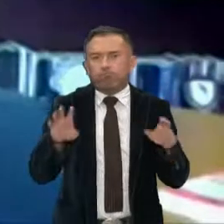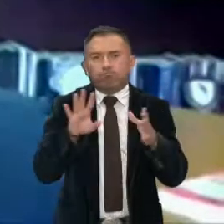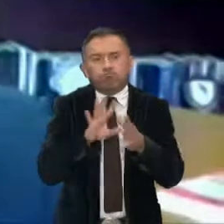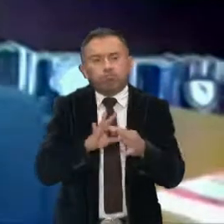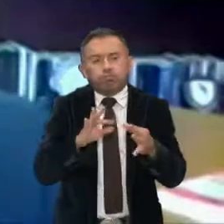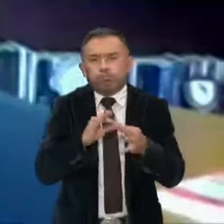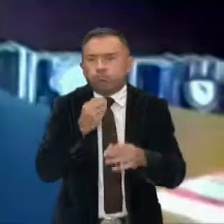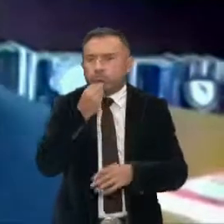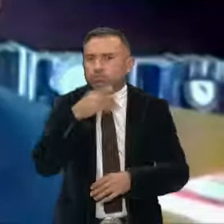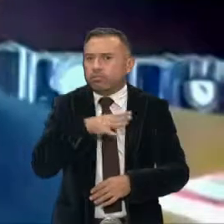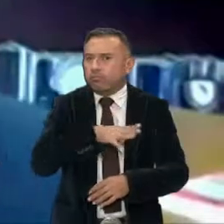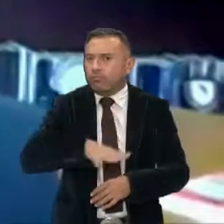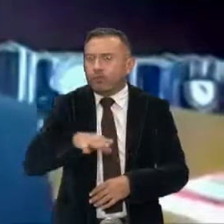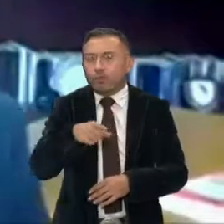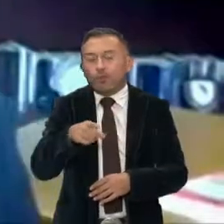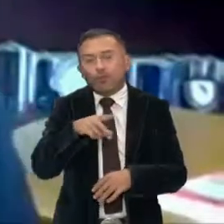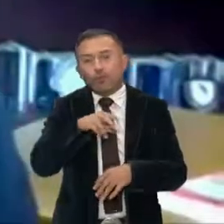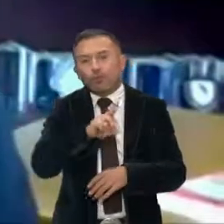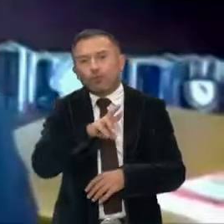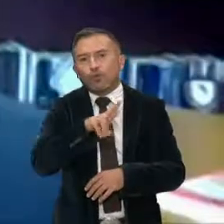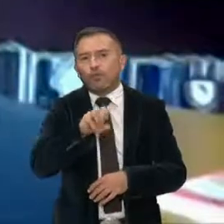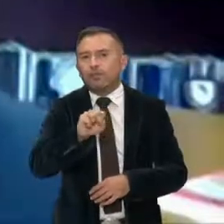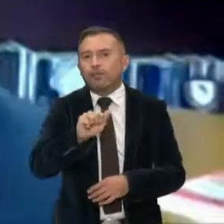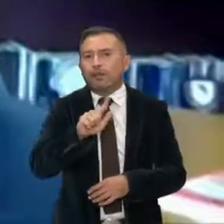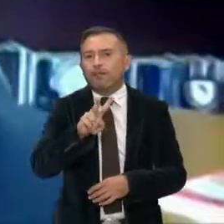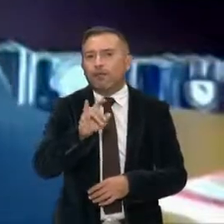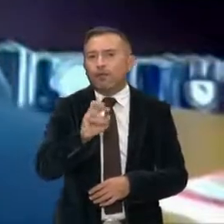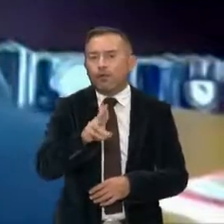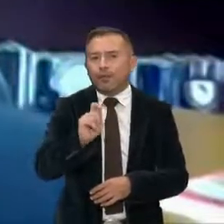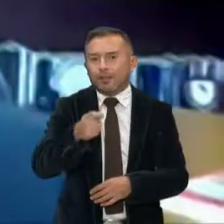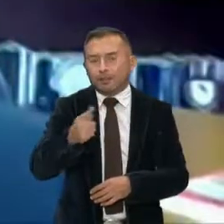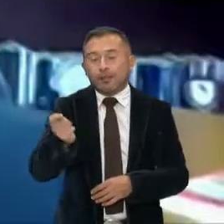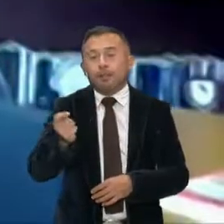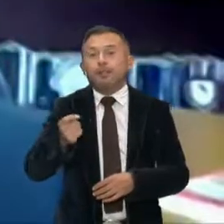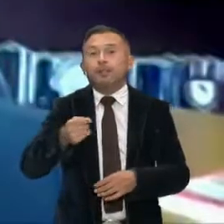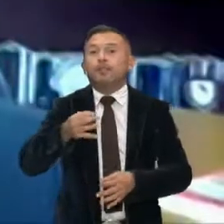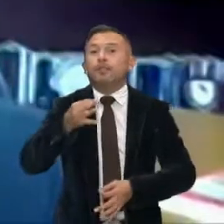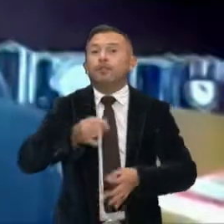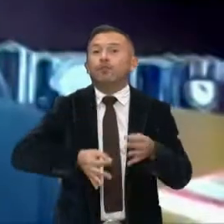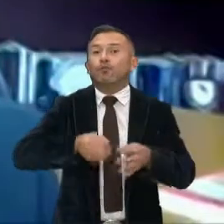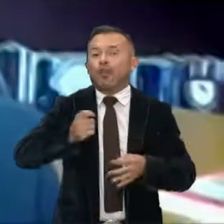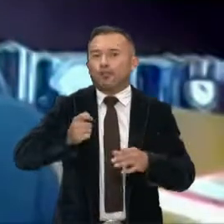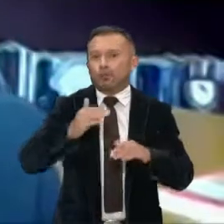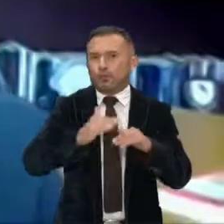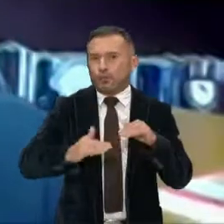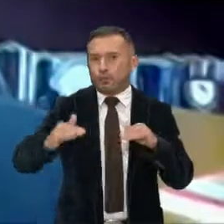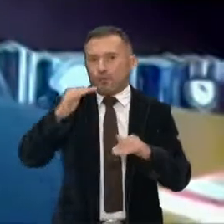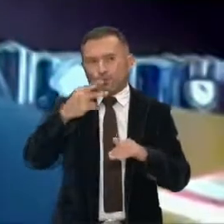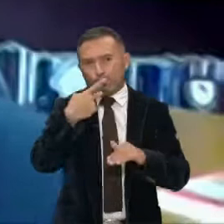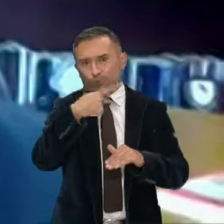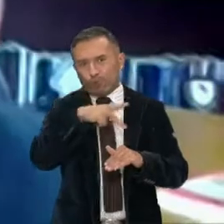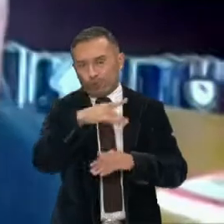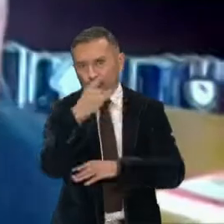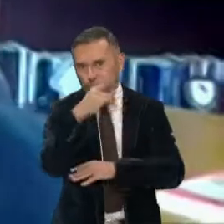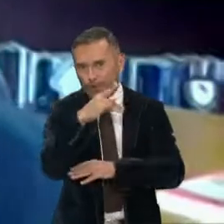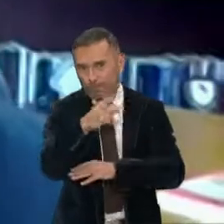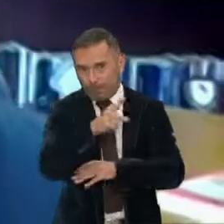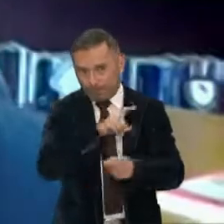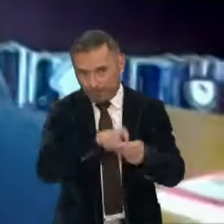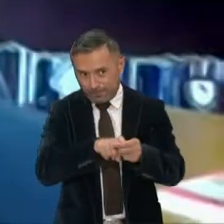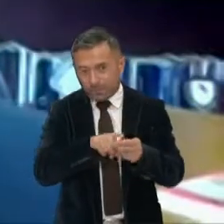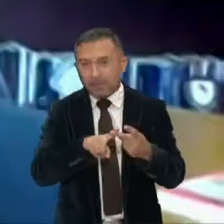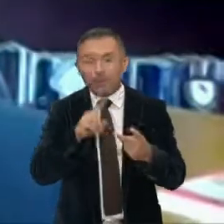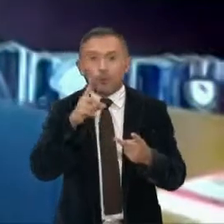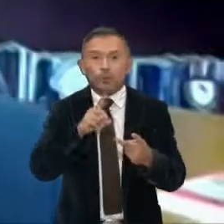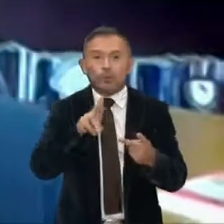this possible, this spectacular panel where we are going to have Dr. Salvador Romero, who is the chairman of